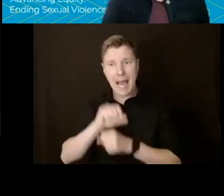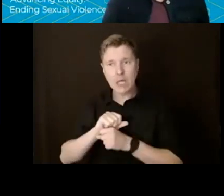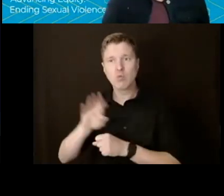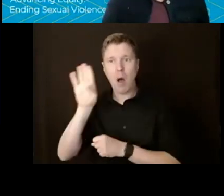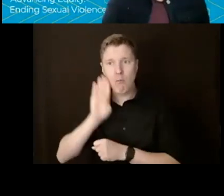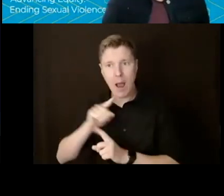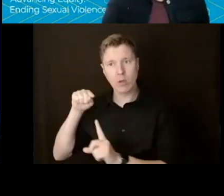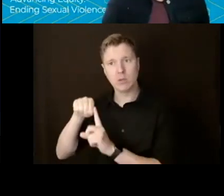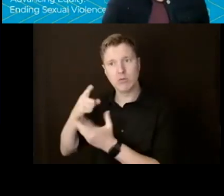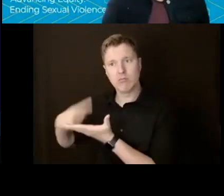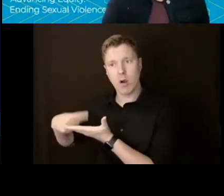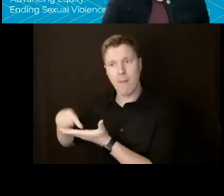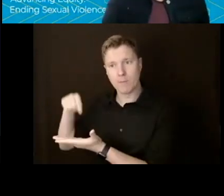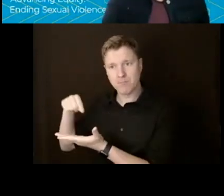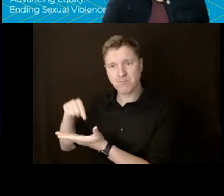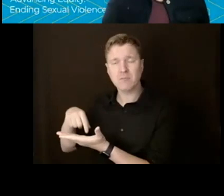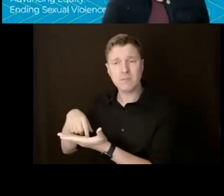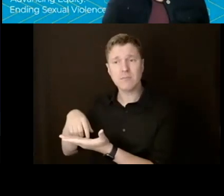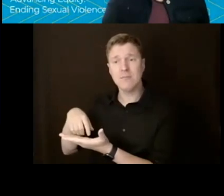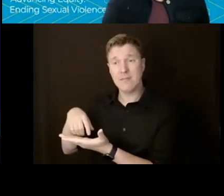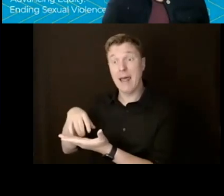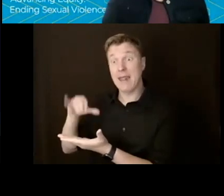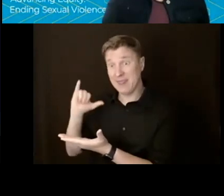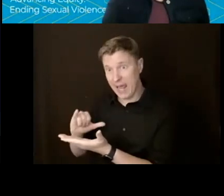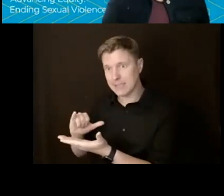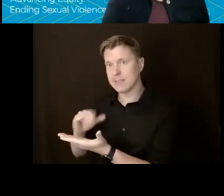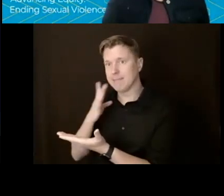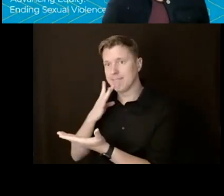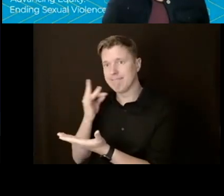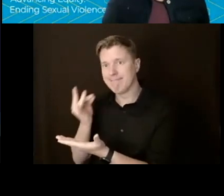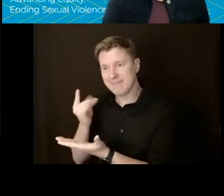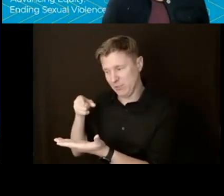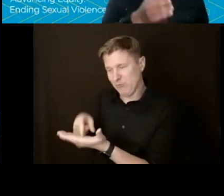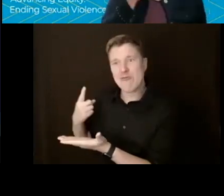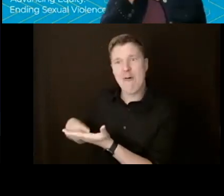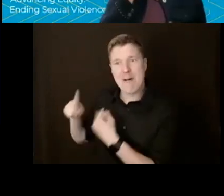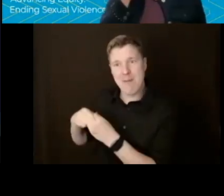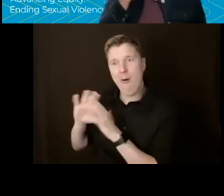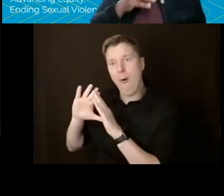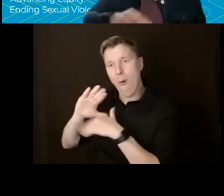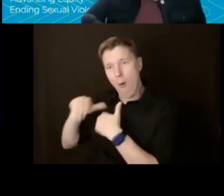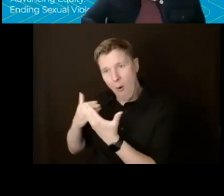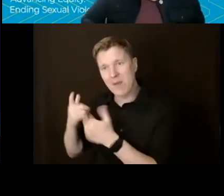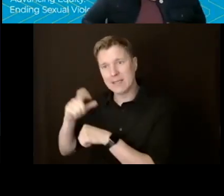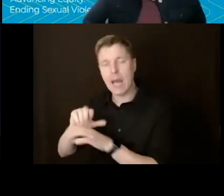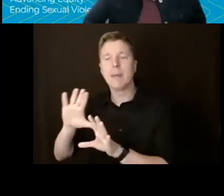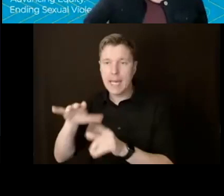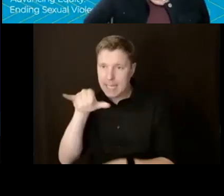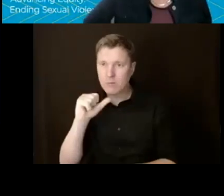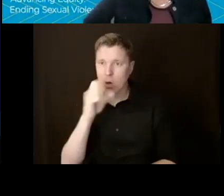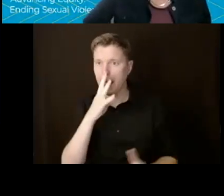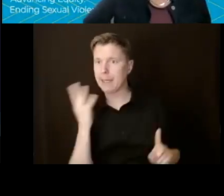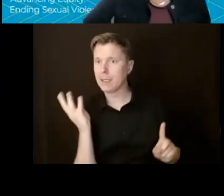about. Those are the brownies that we need to be talking about all the time. And yes, we don't ignore the fact that we have